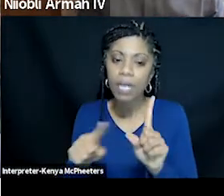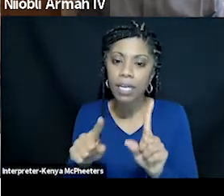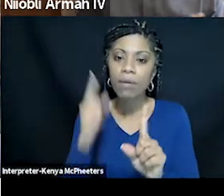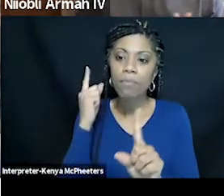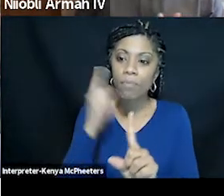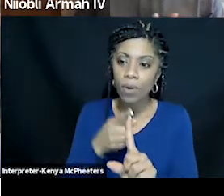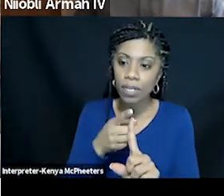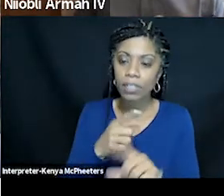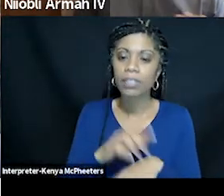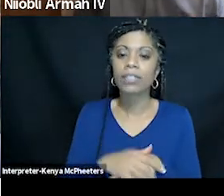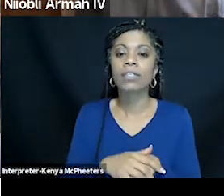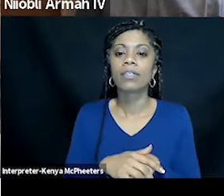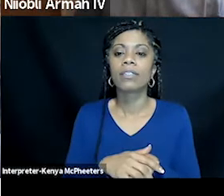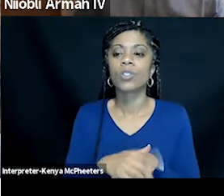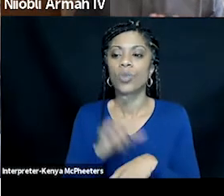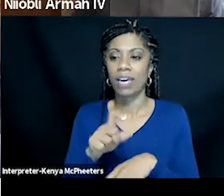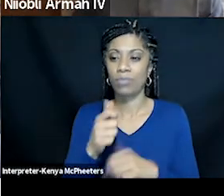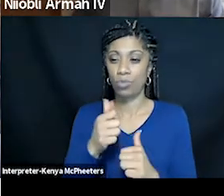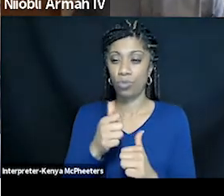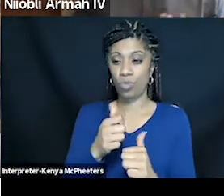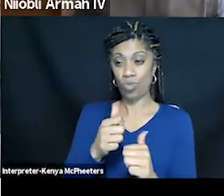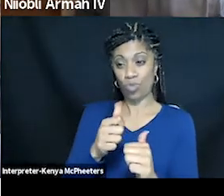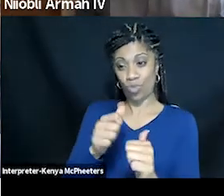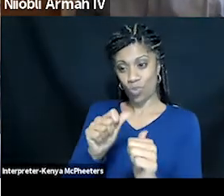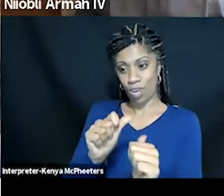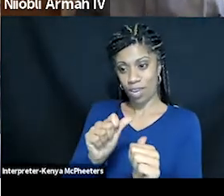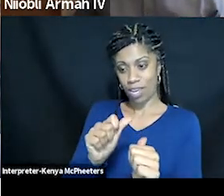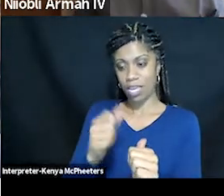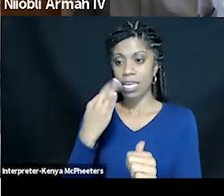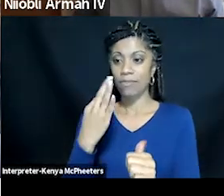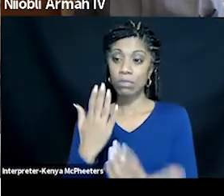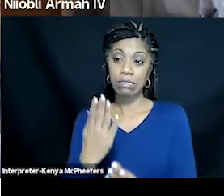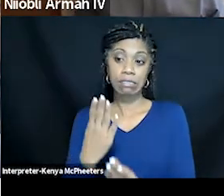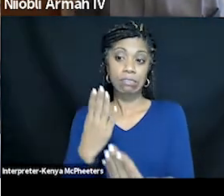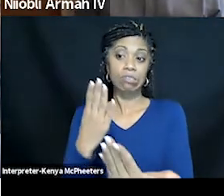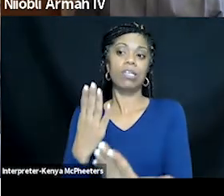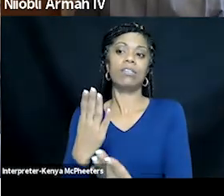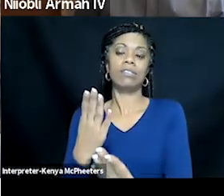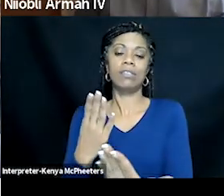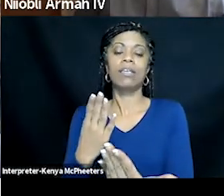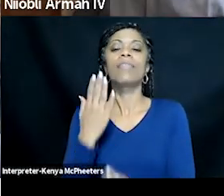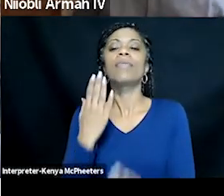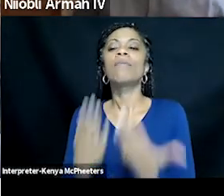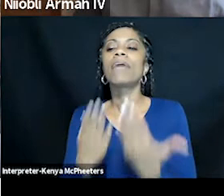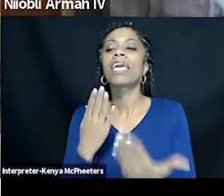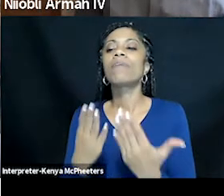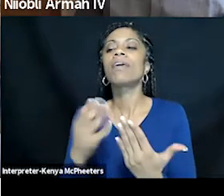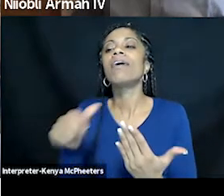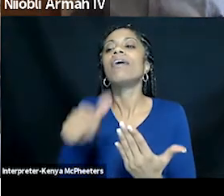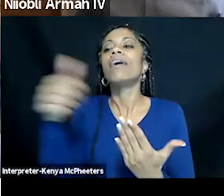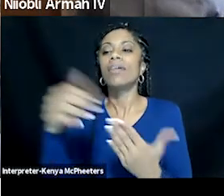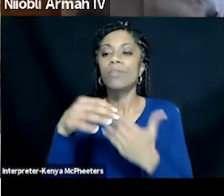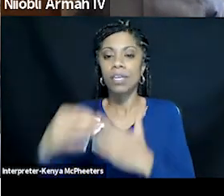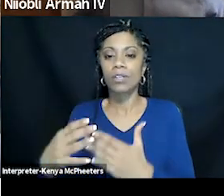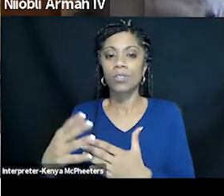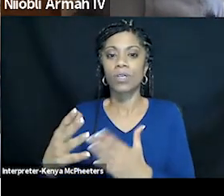proximate. And if you push a little, if you're a little bit more suggestive, then maybe leaders will be more bold in talking about these issues. And so